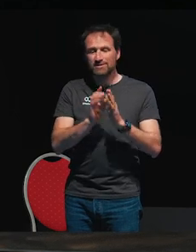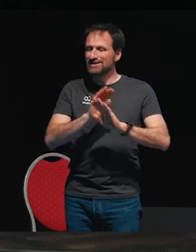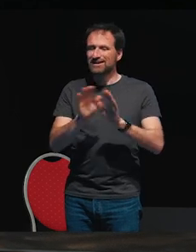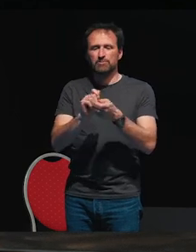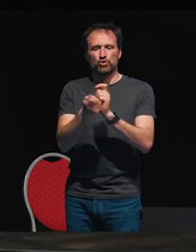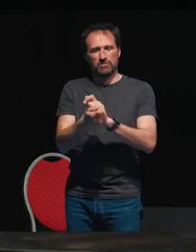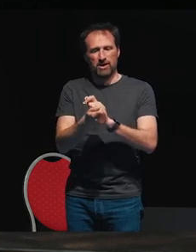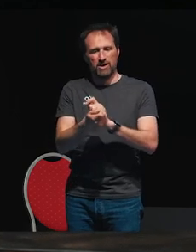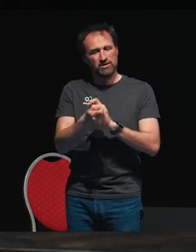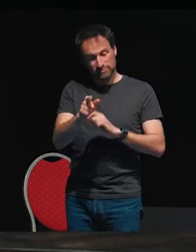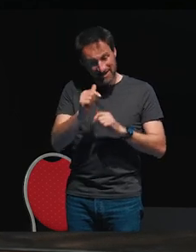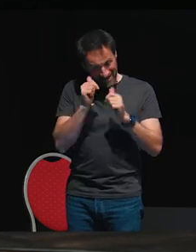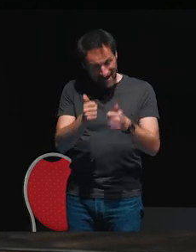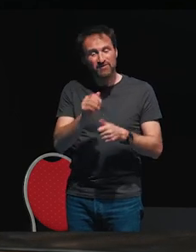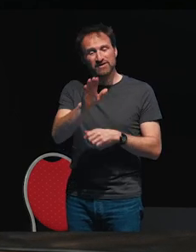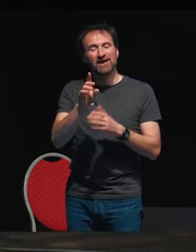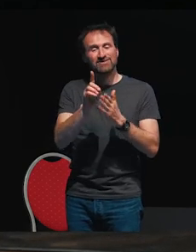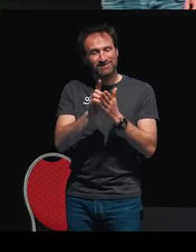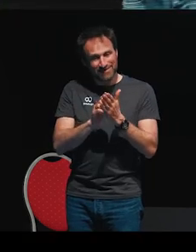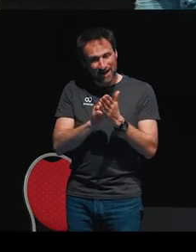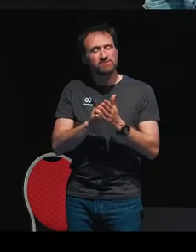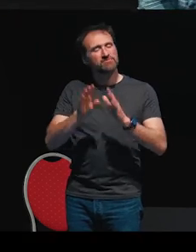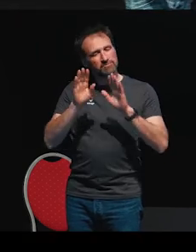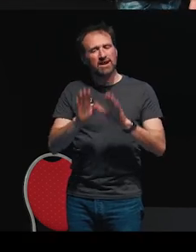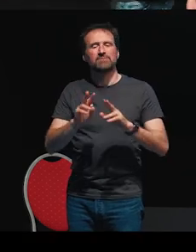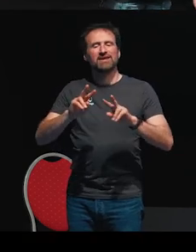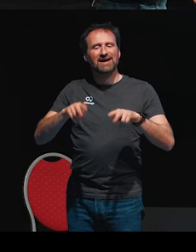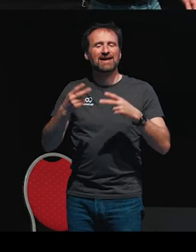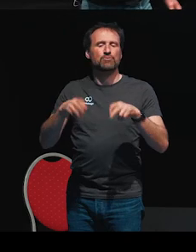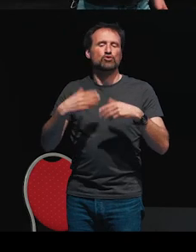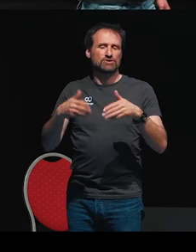also helps you to keep your state reproducible.